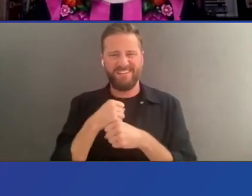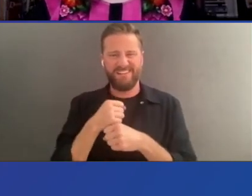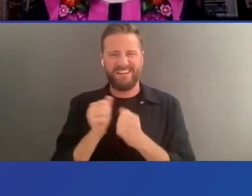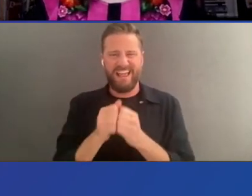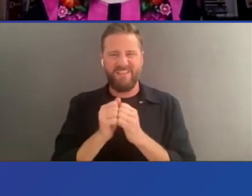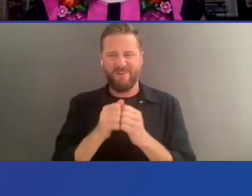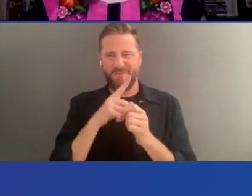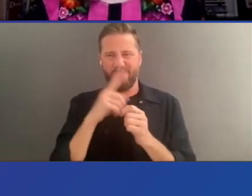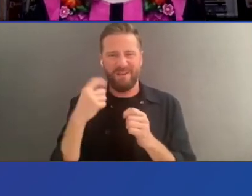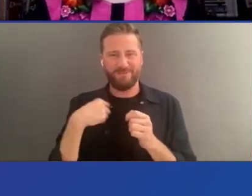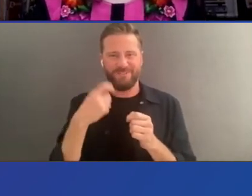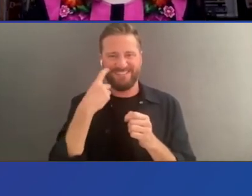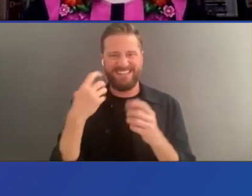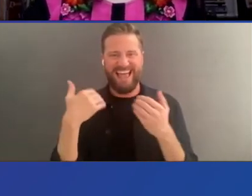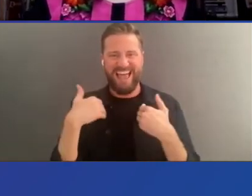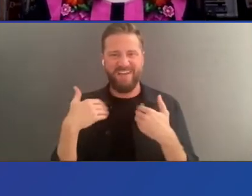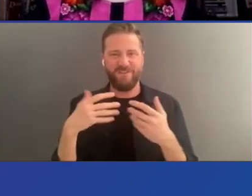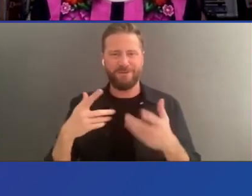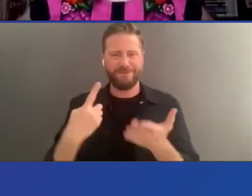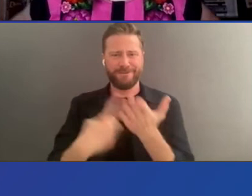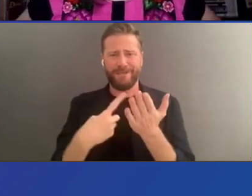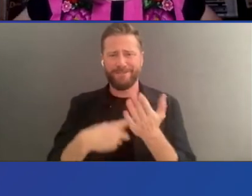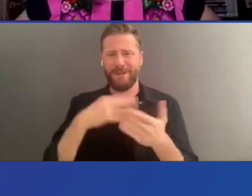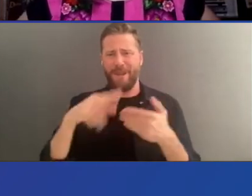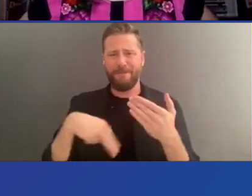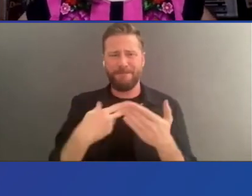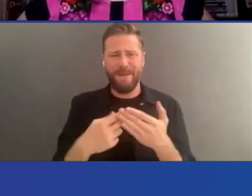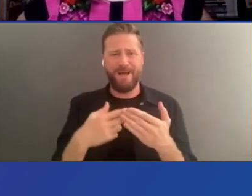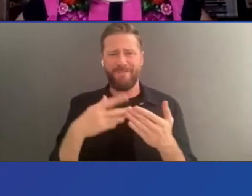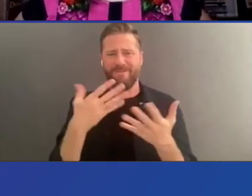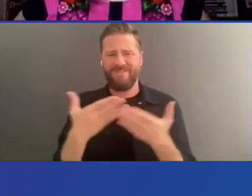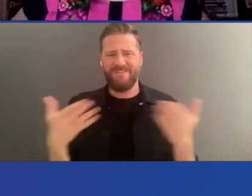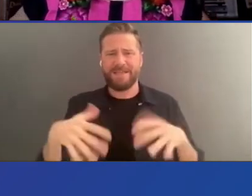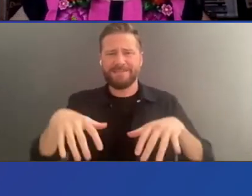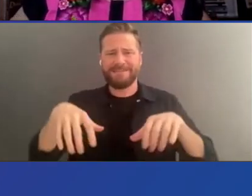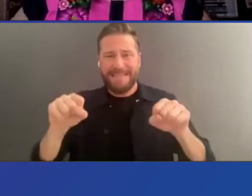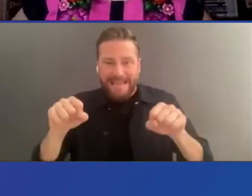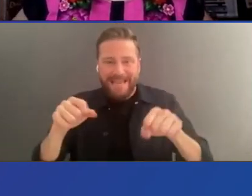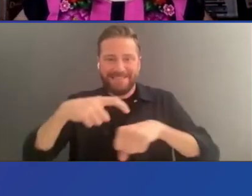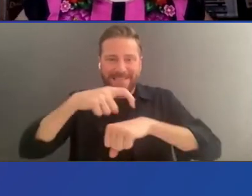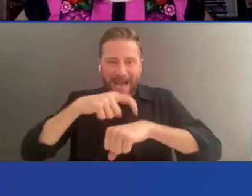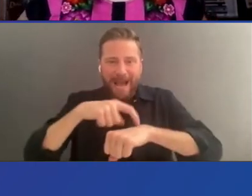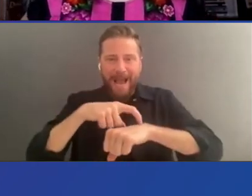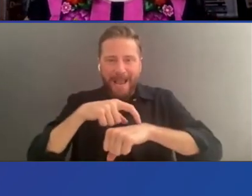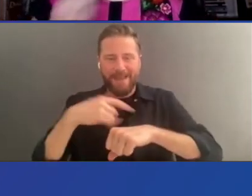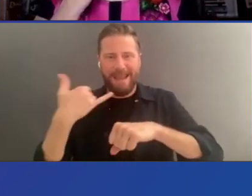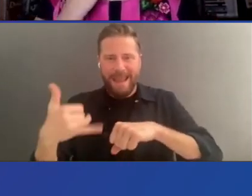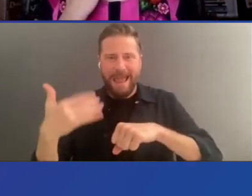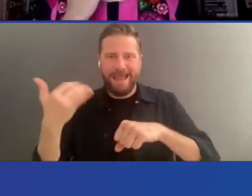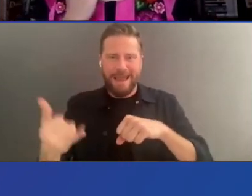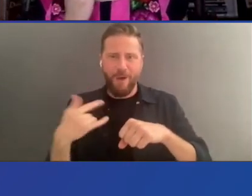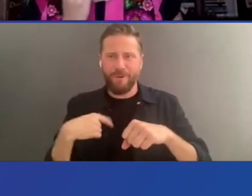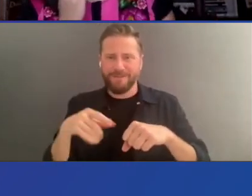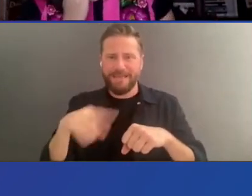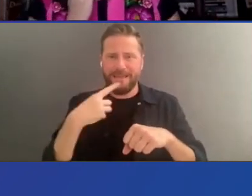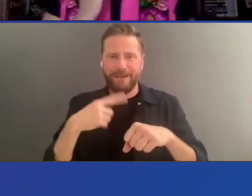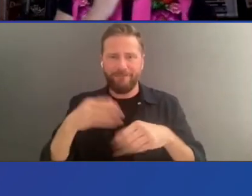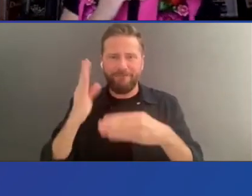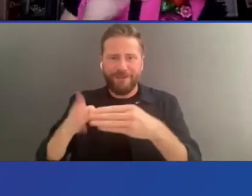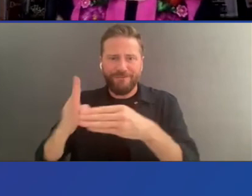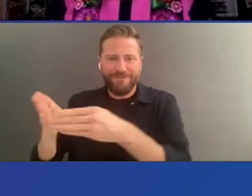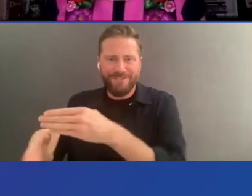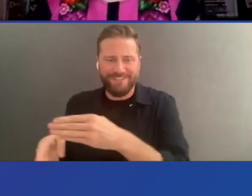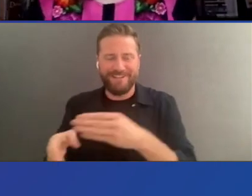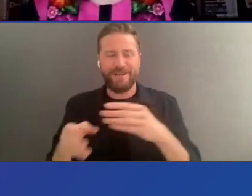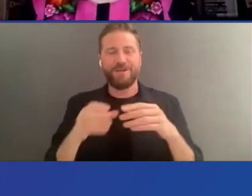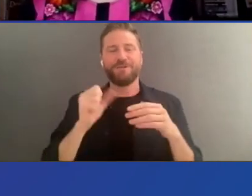had a we just had a conversation about things taking time to do them right, and now we're pressed for time.